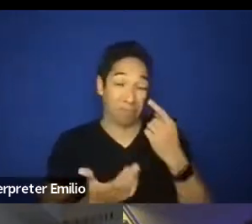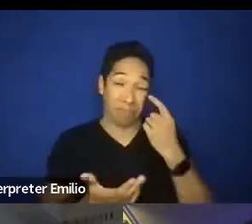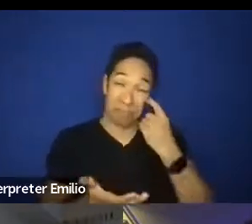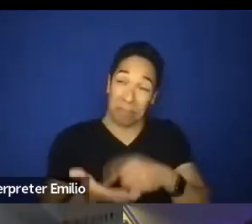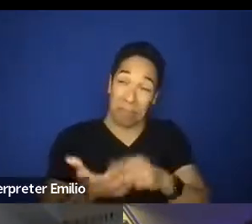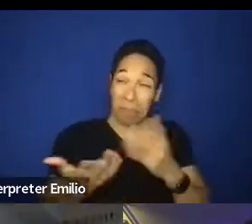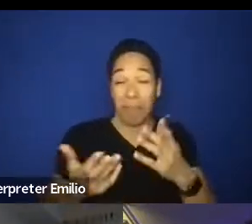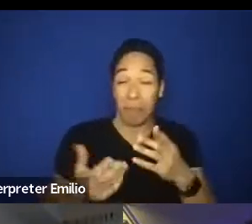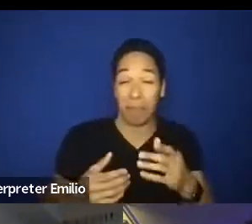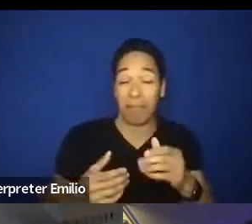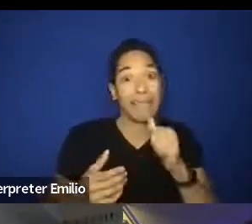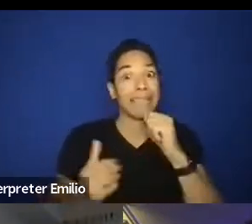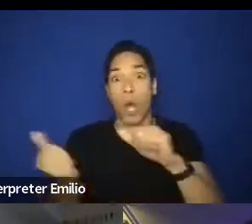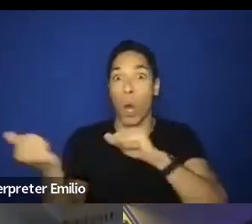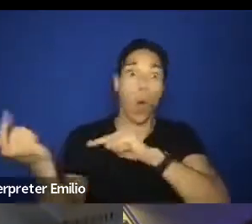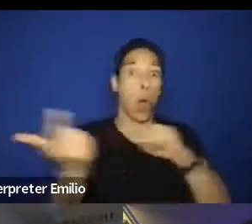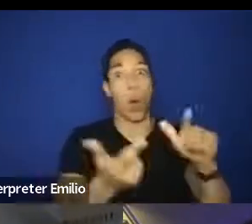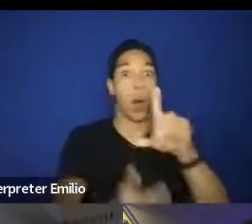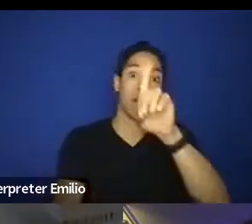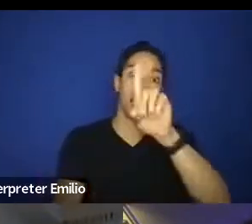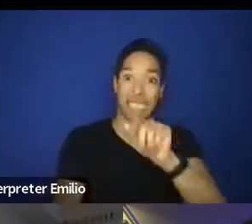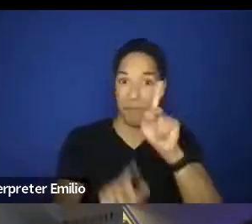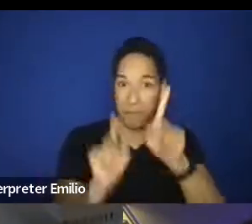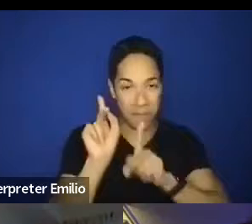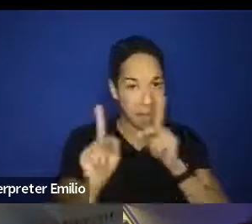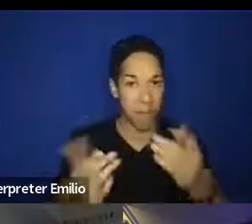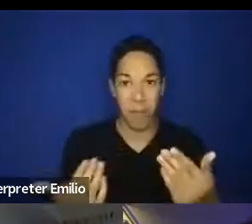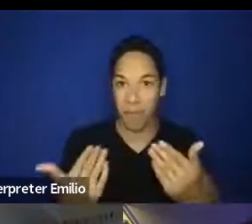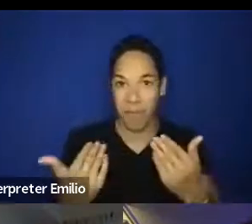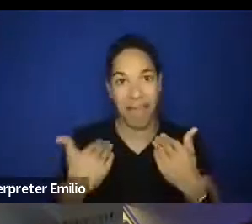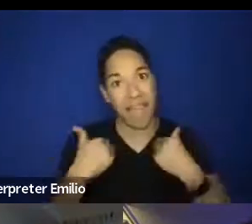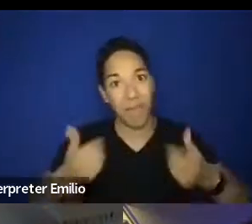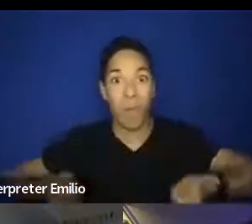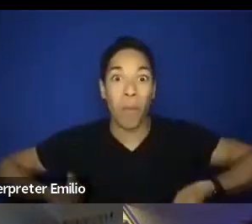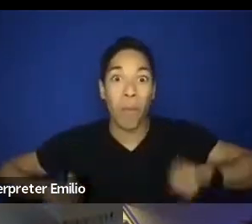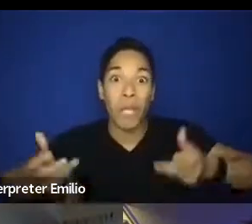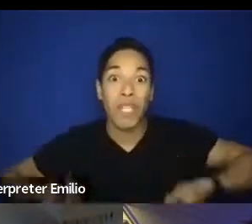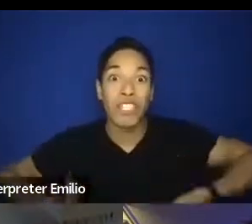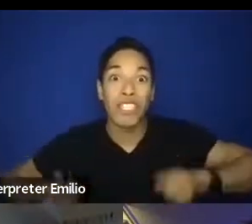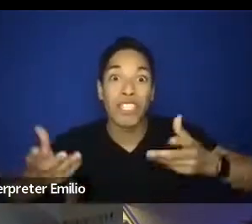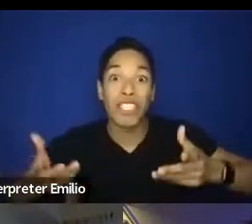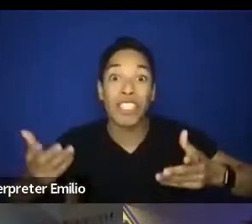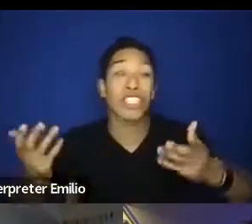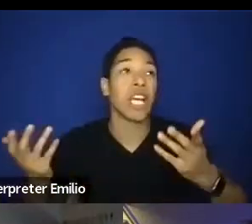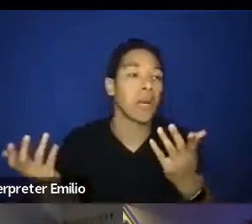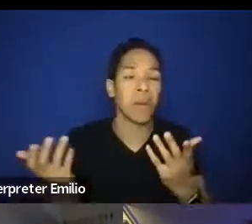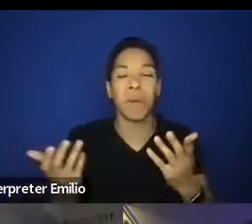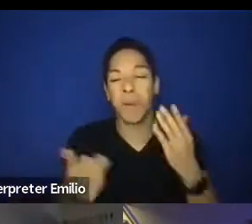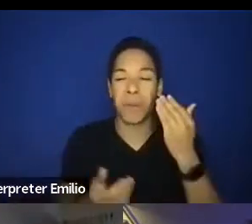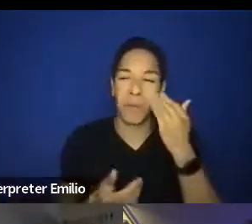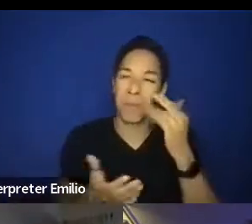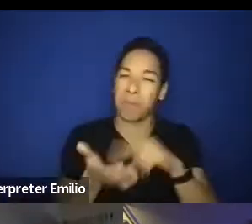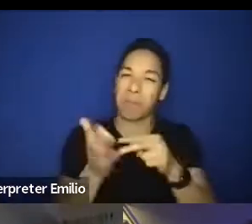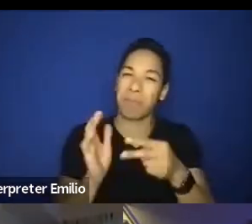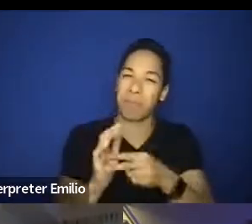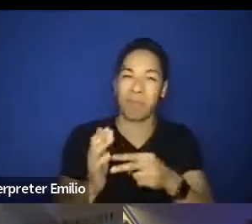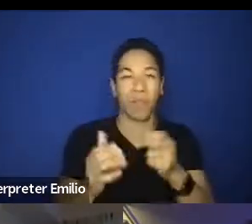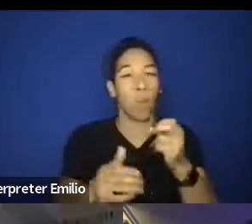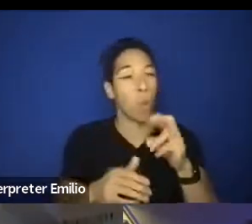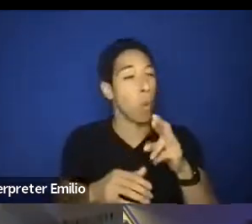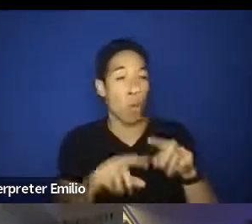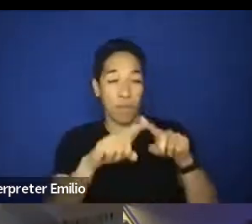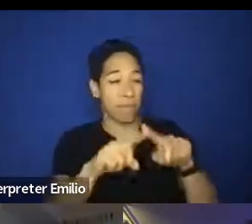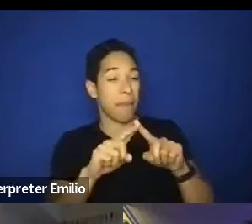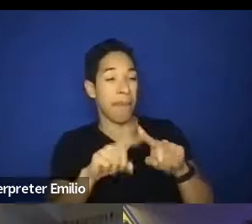know how much mud you have where you are at, then may I suggest casting someone with a limb difference or who is